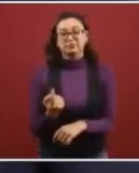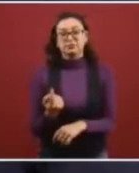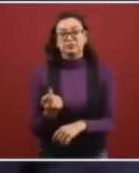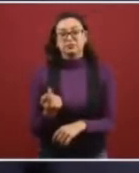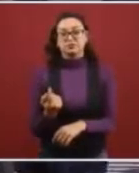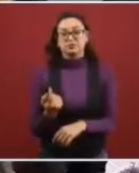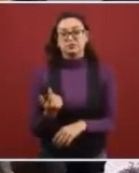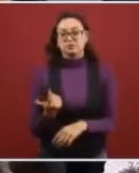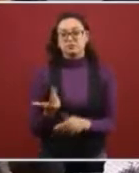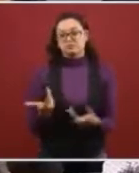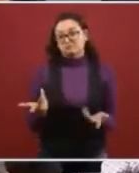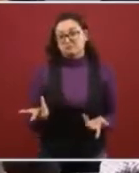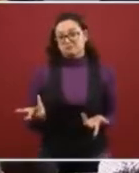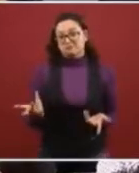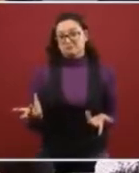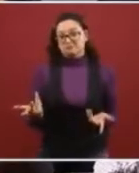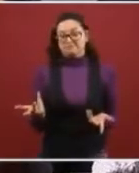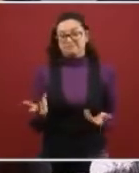hay